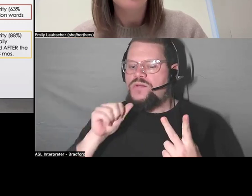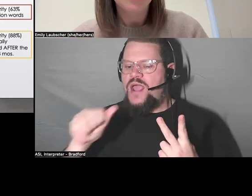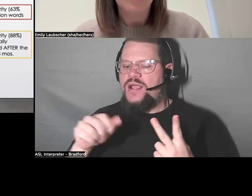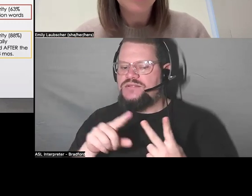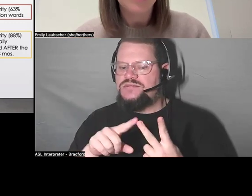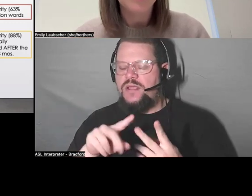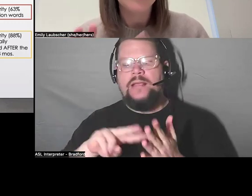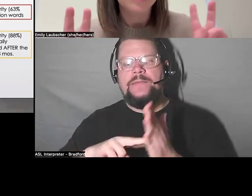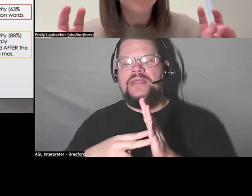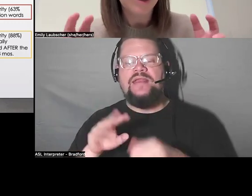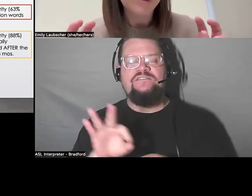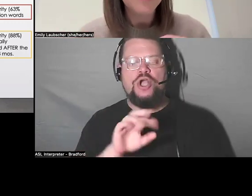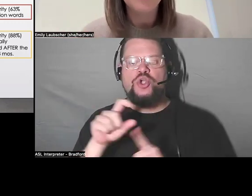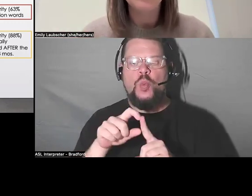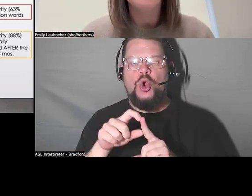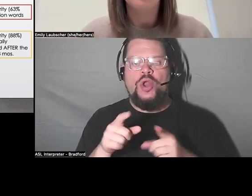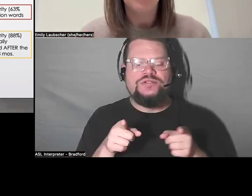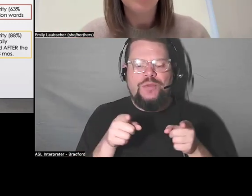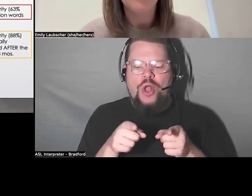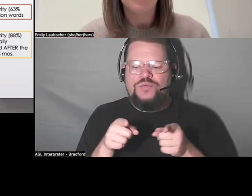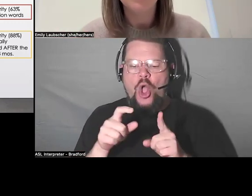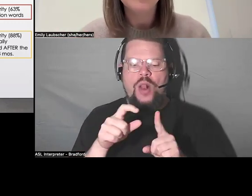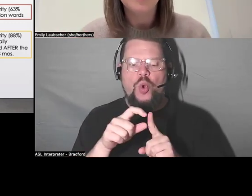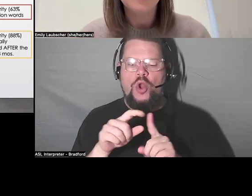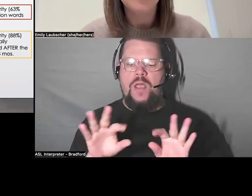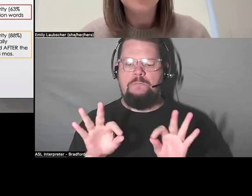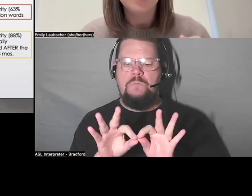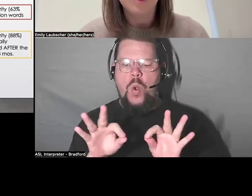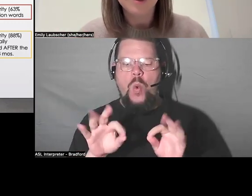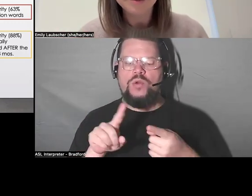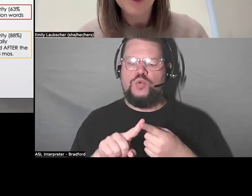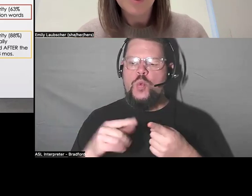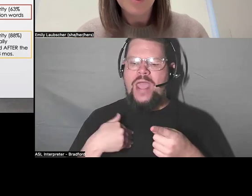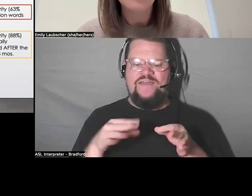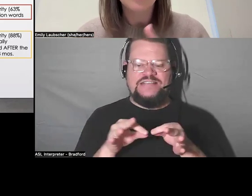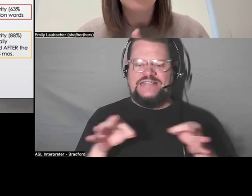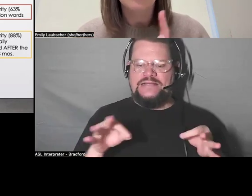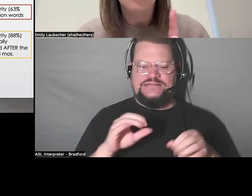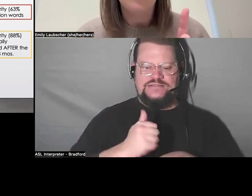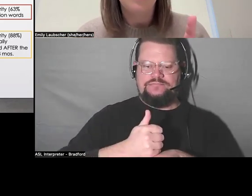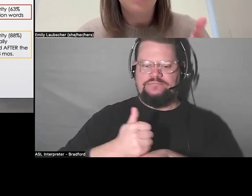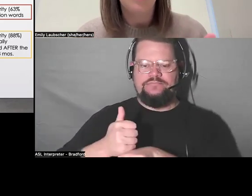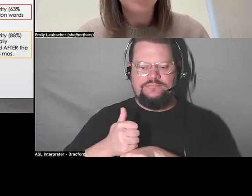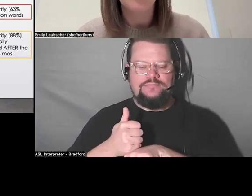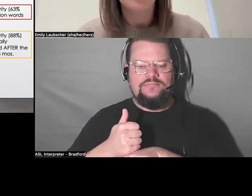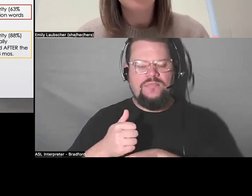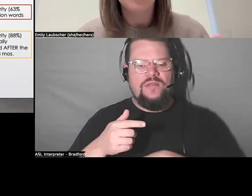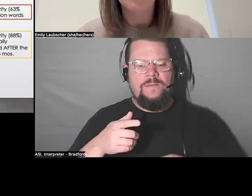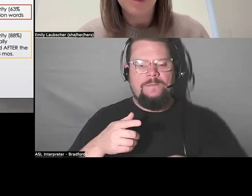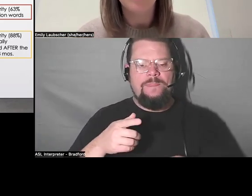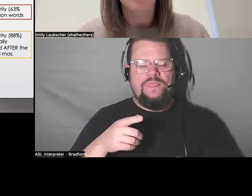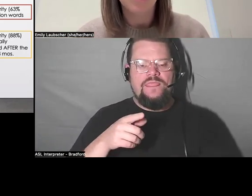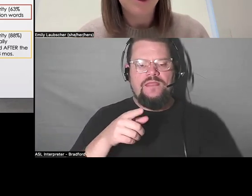So function words are those little words that are really important for holding sentences together. And here we've also